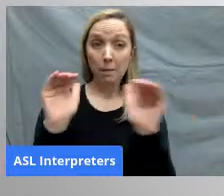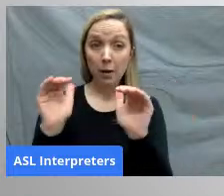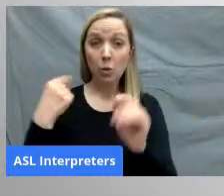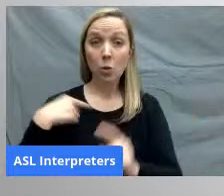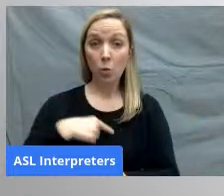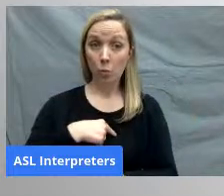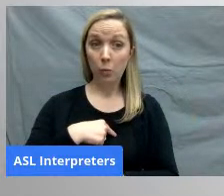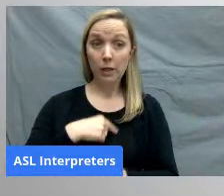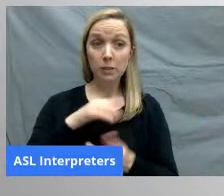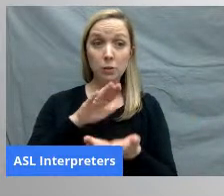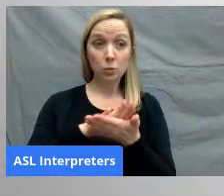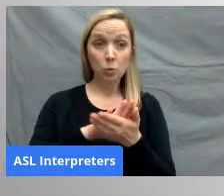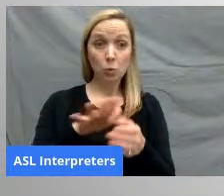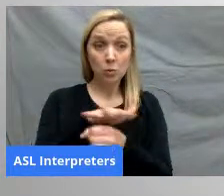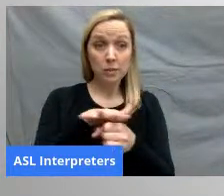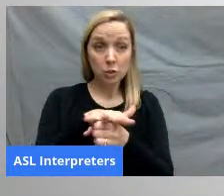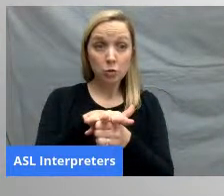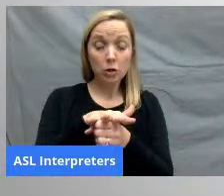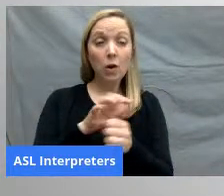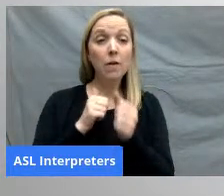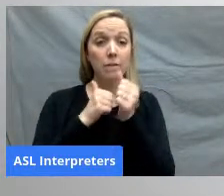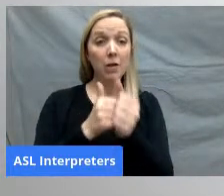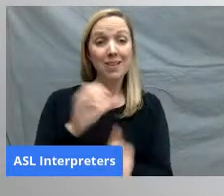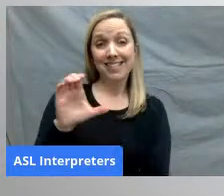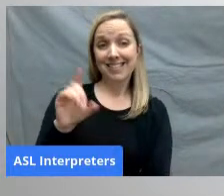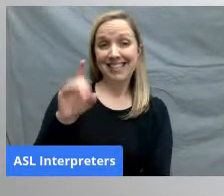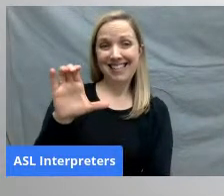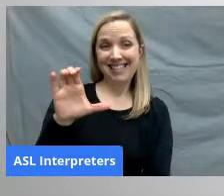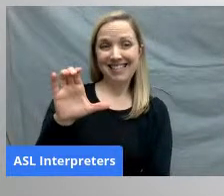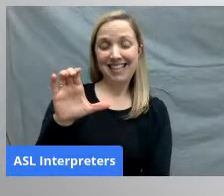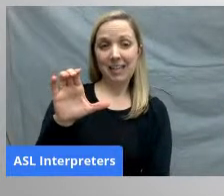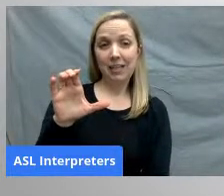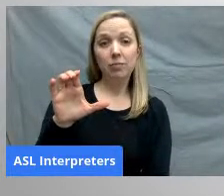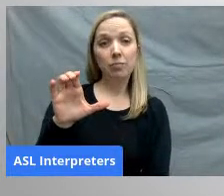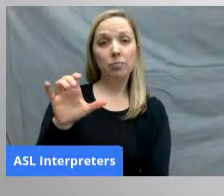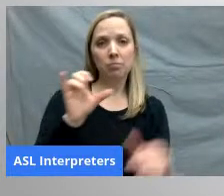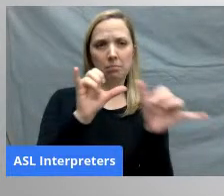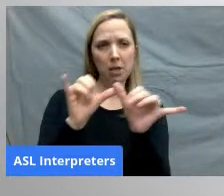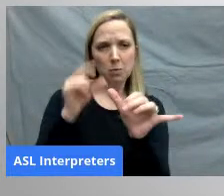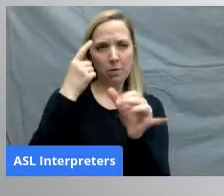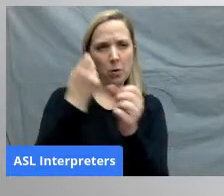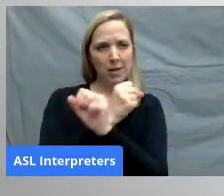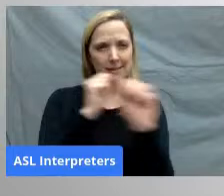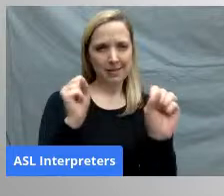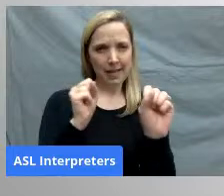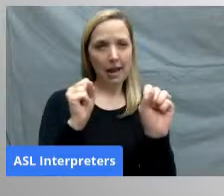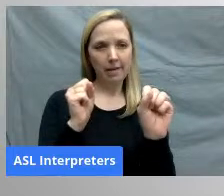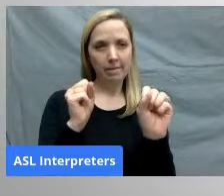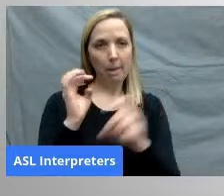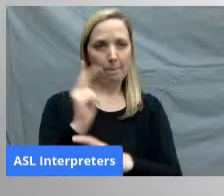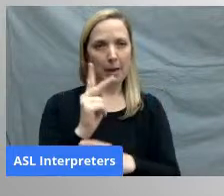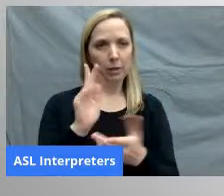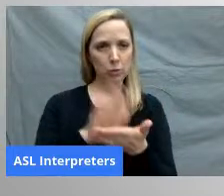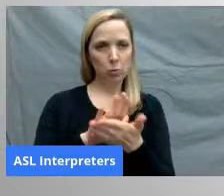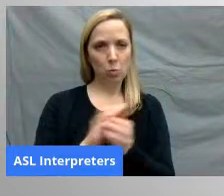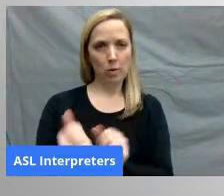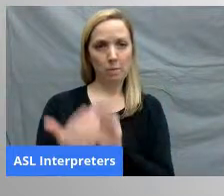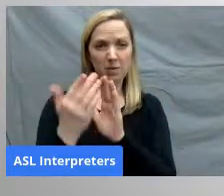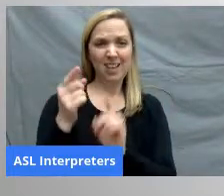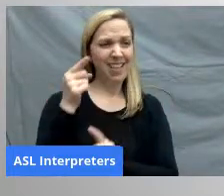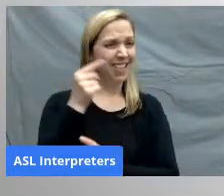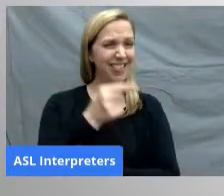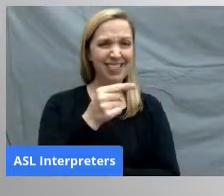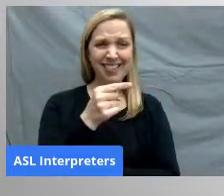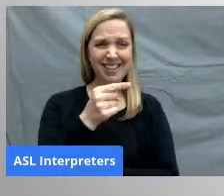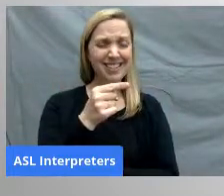CDC indicator thresholds for a safe return to school. And this is a dashboard that we look at every day. I don't think it's new to you guys.